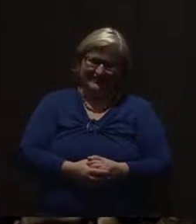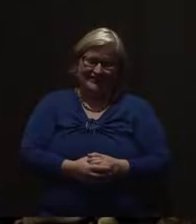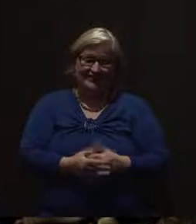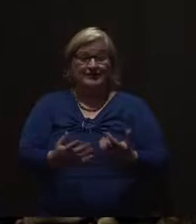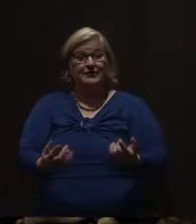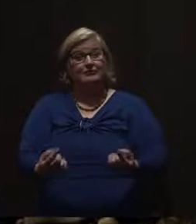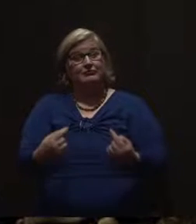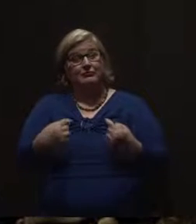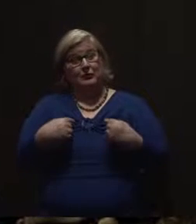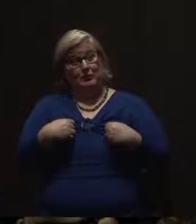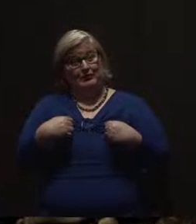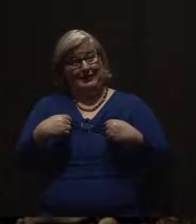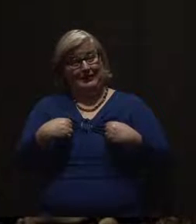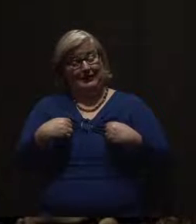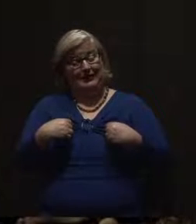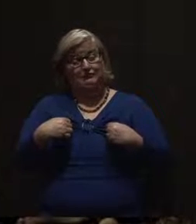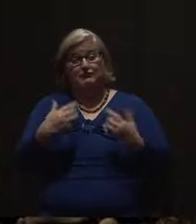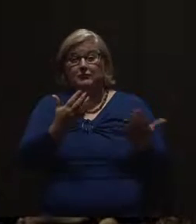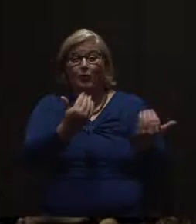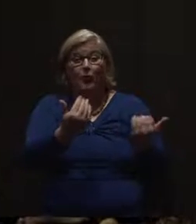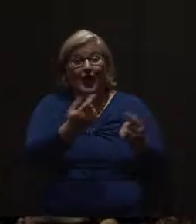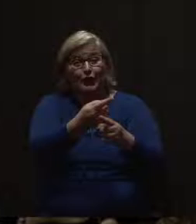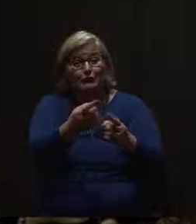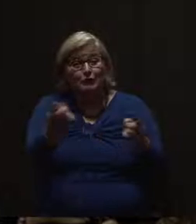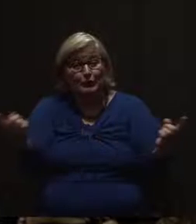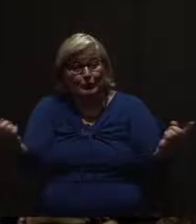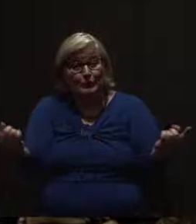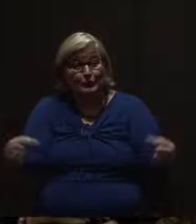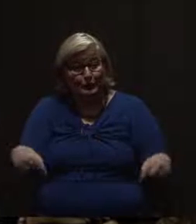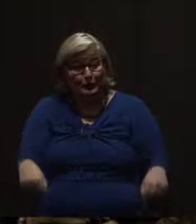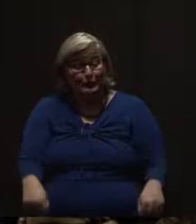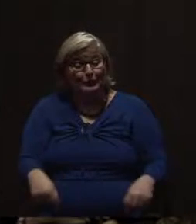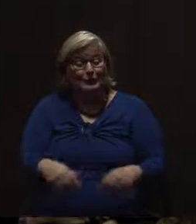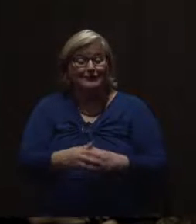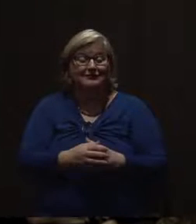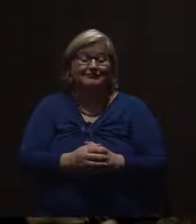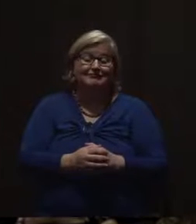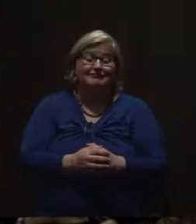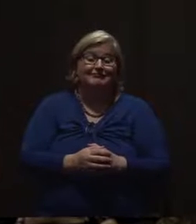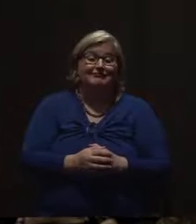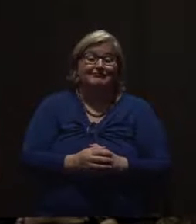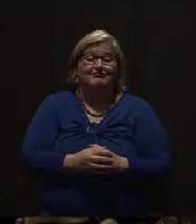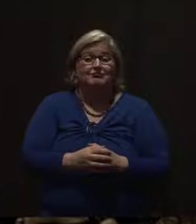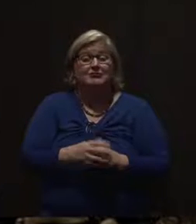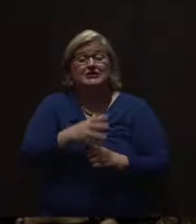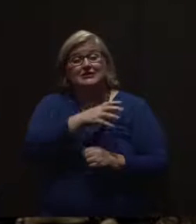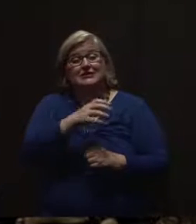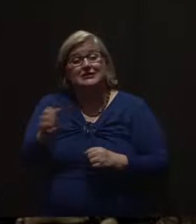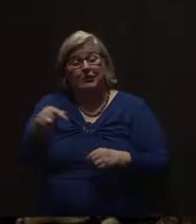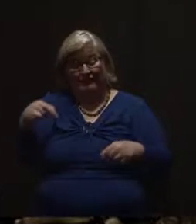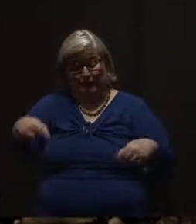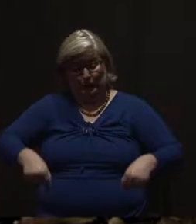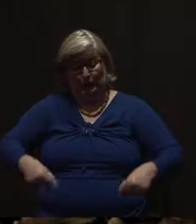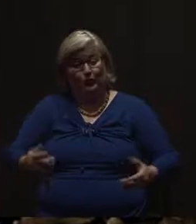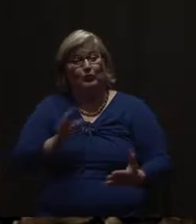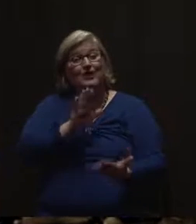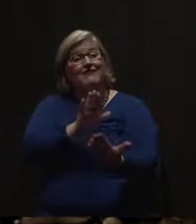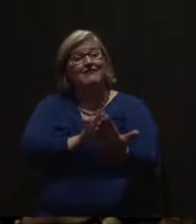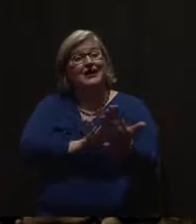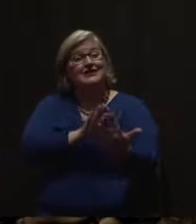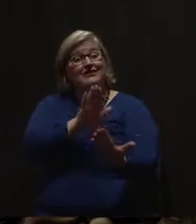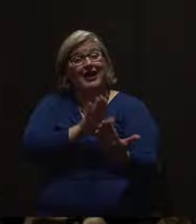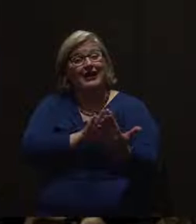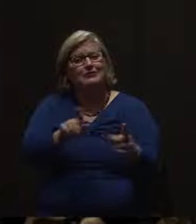I want to welcome you very much here, and not only those who are here in the auditorium, but